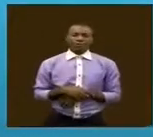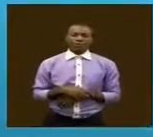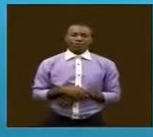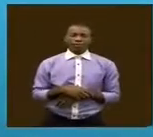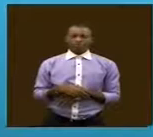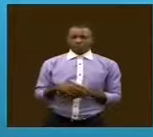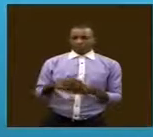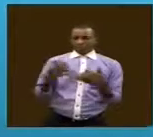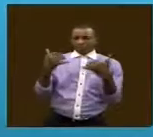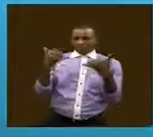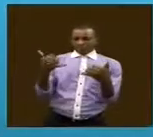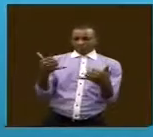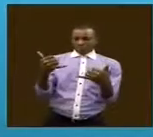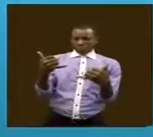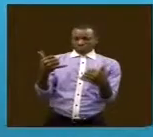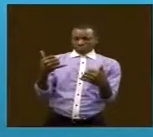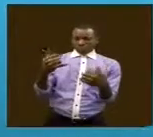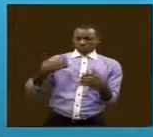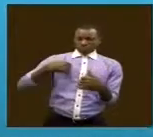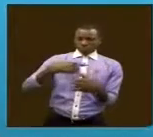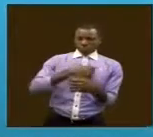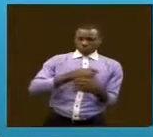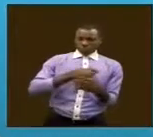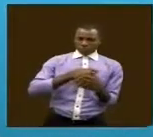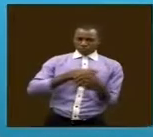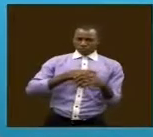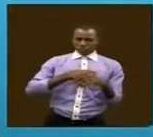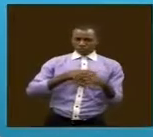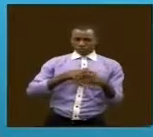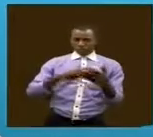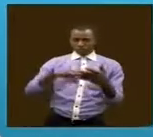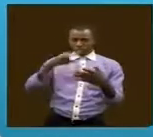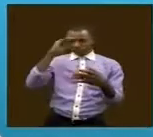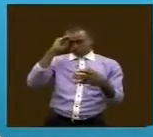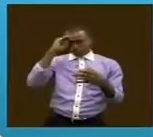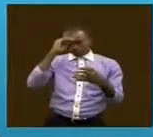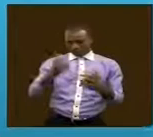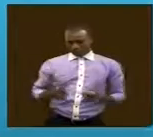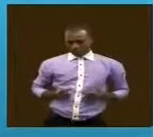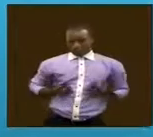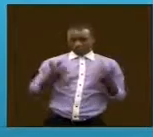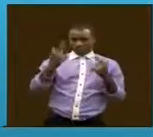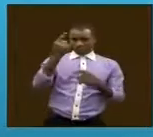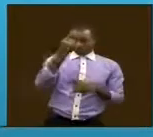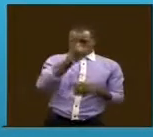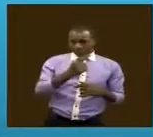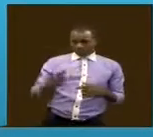We'll be able to study the life cycle of a